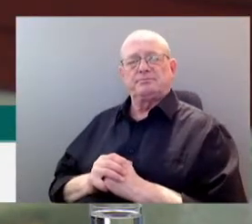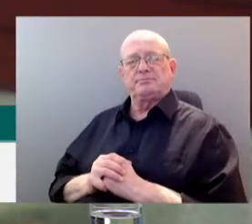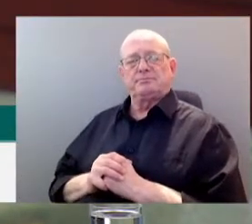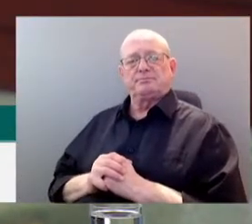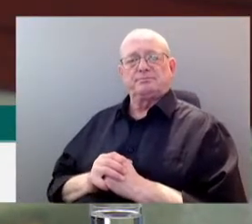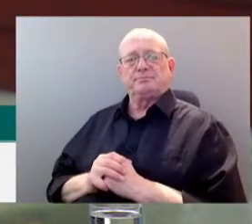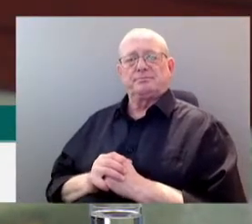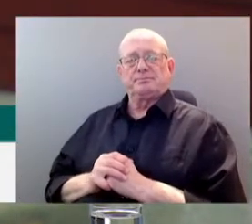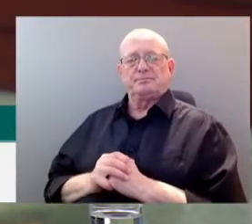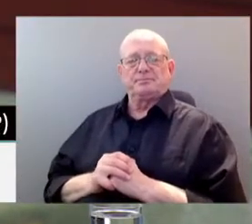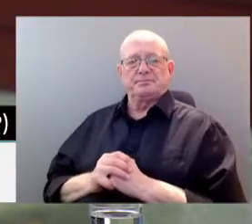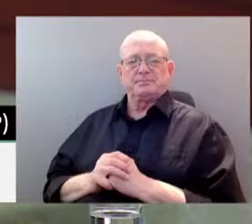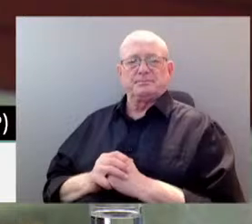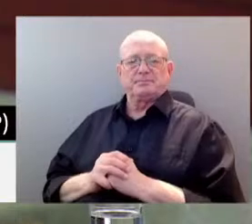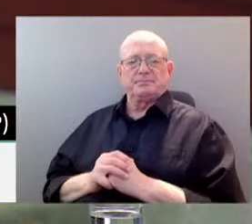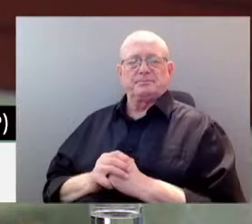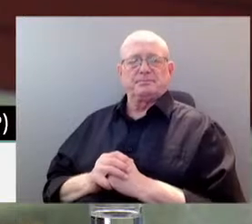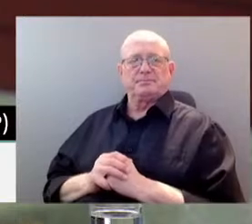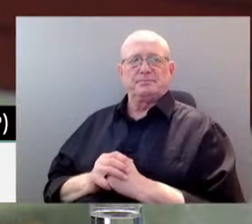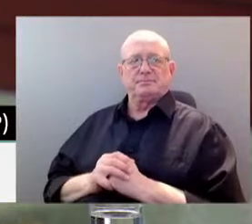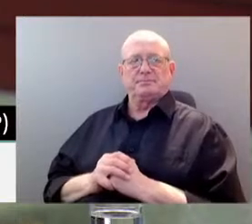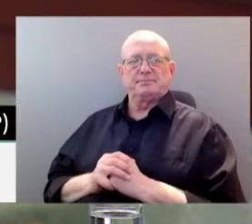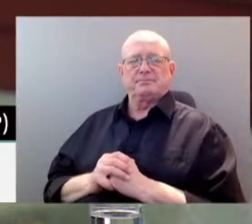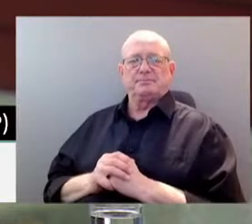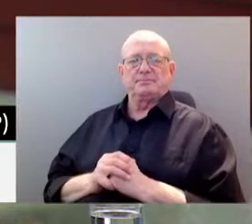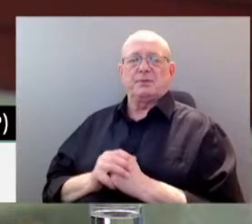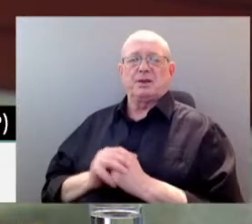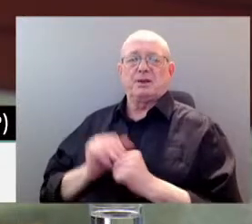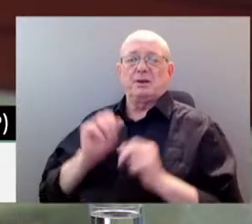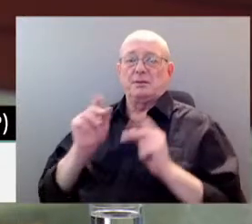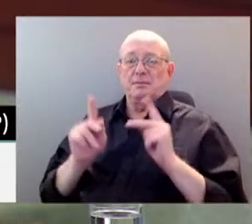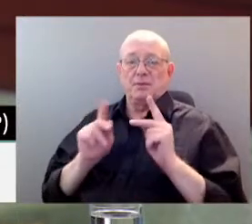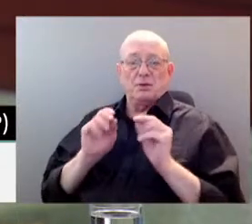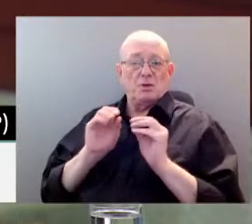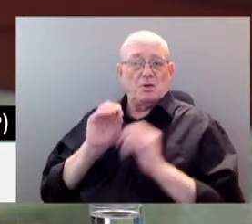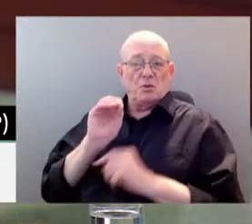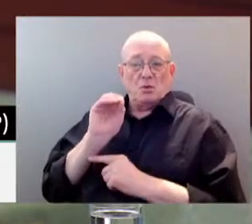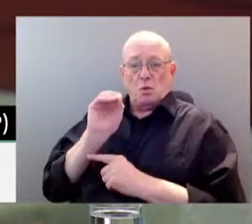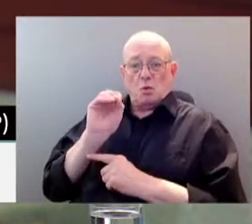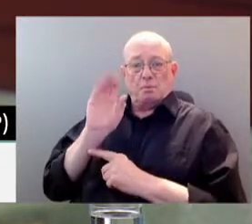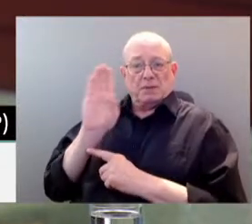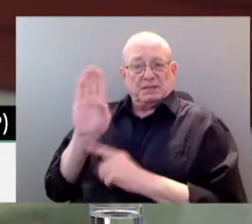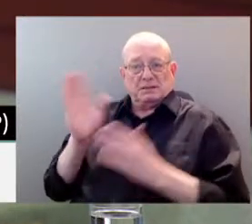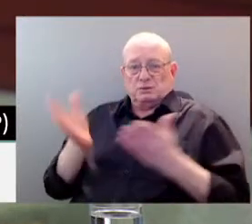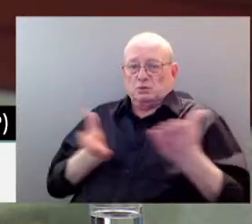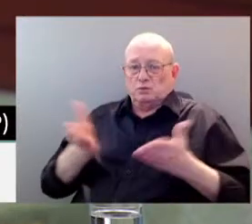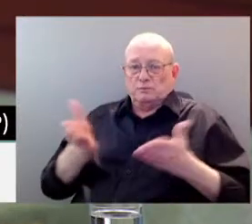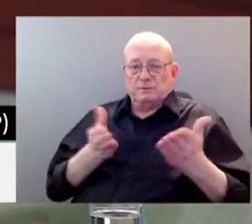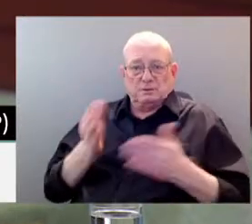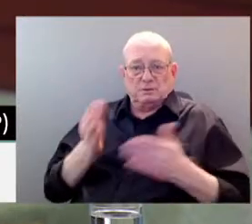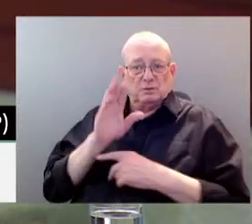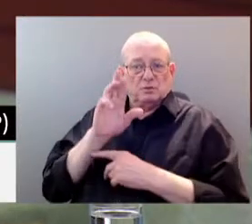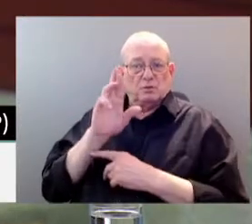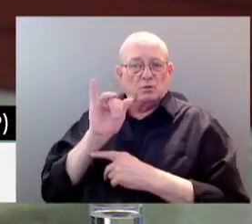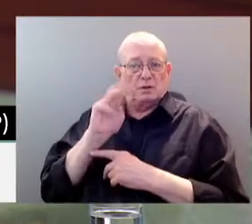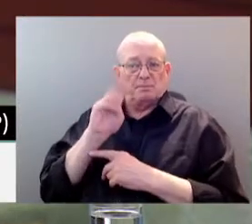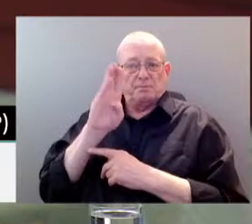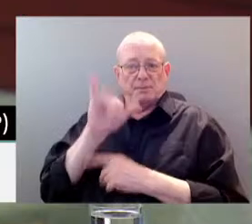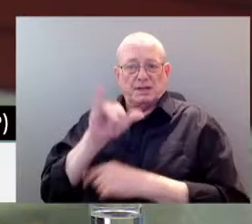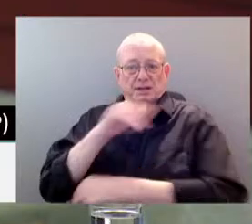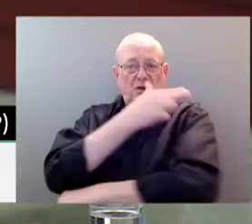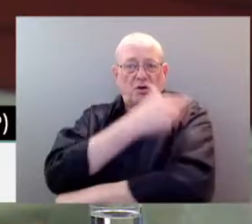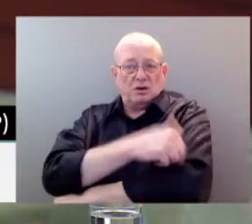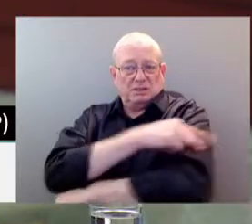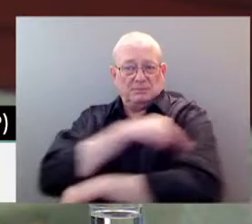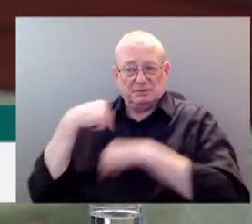Varsity there have been no obstetric services at the Ry hospital for nearly 3 years there have been no obstetric services at the